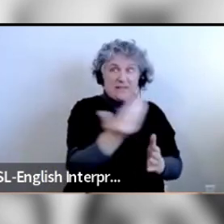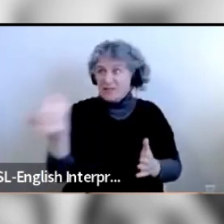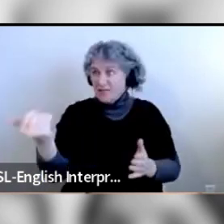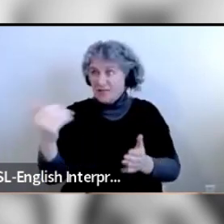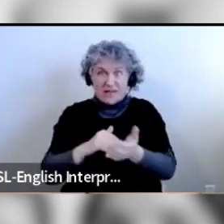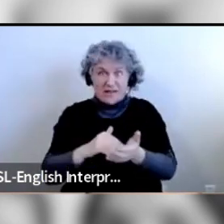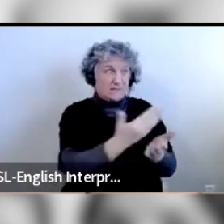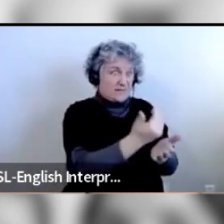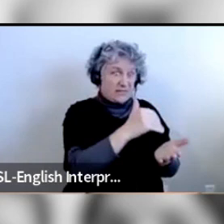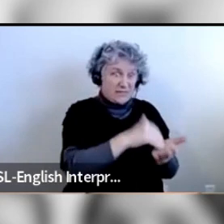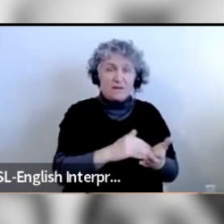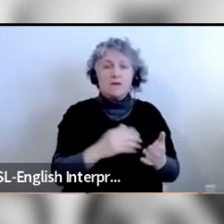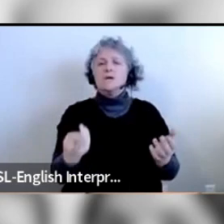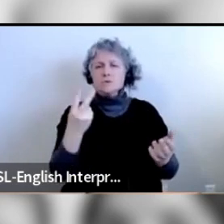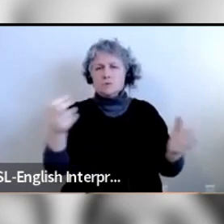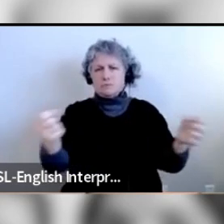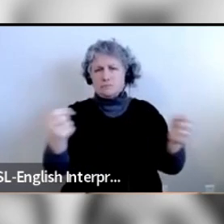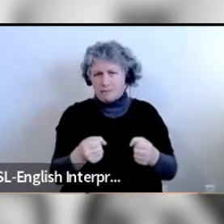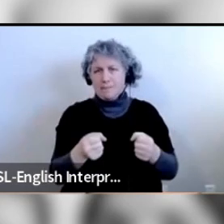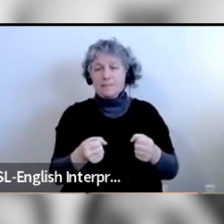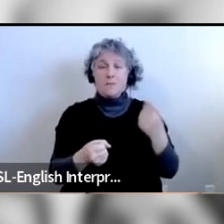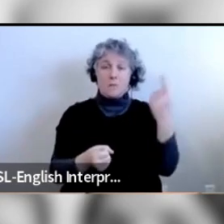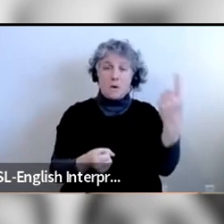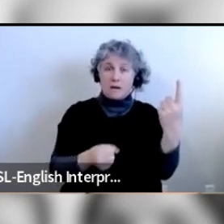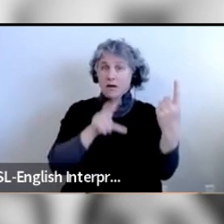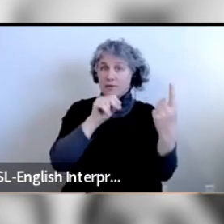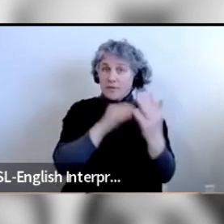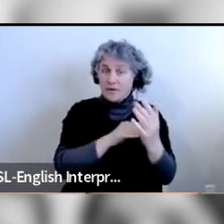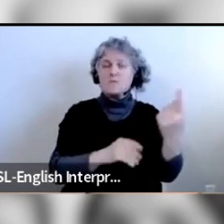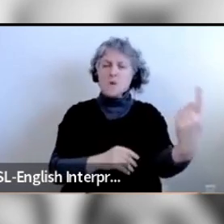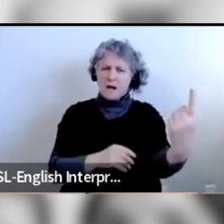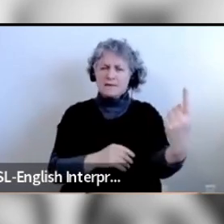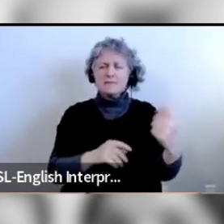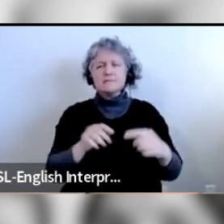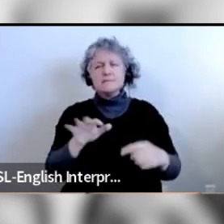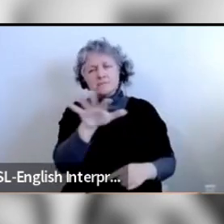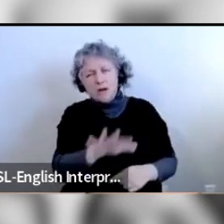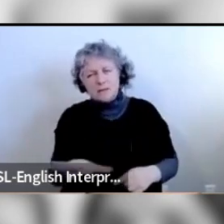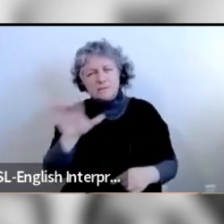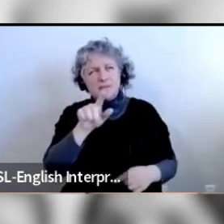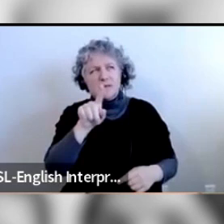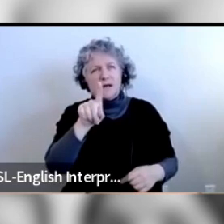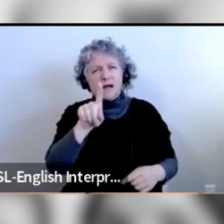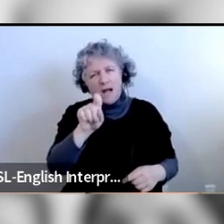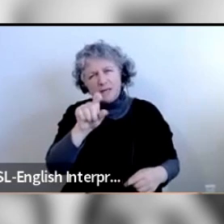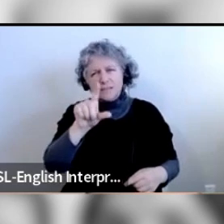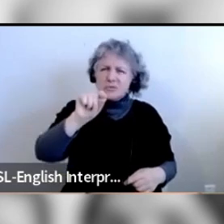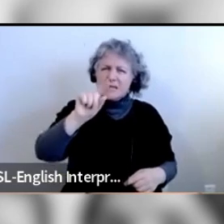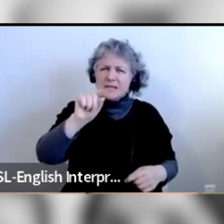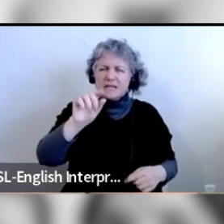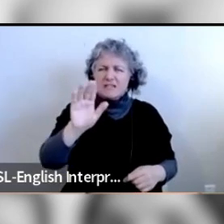in 2, or if we have 1, then we would just take in 1 at the $30,000 mark. So it's approximately 120, give or take a